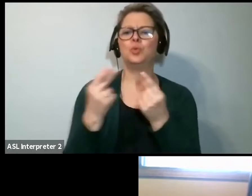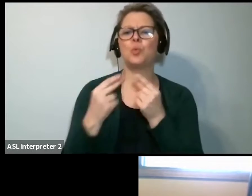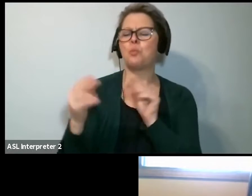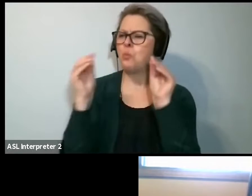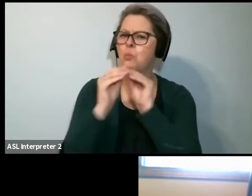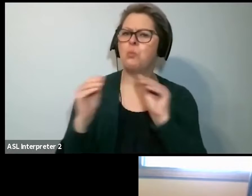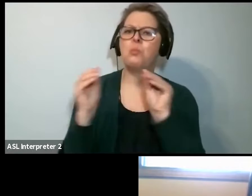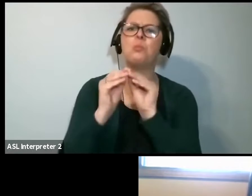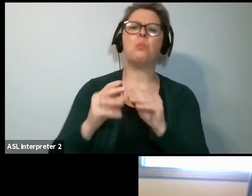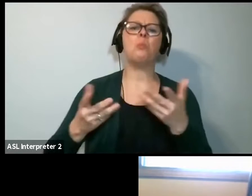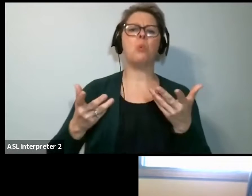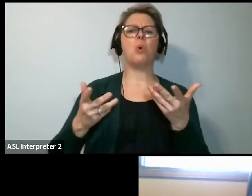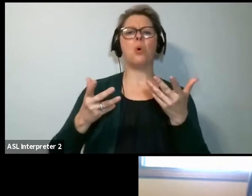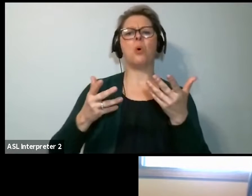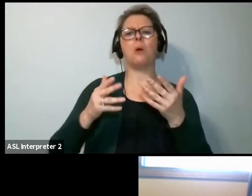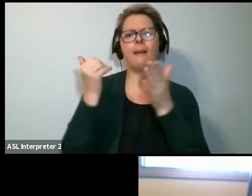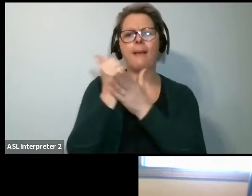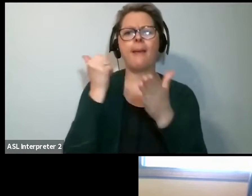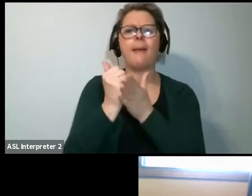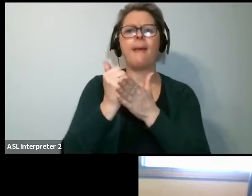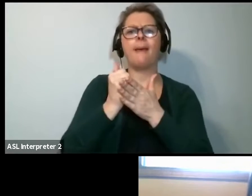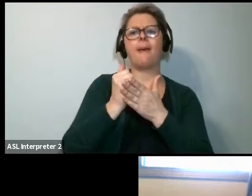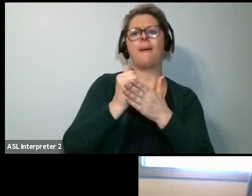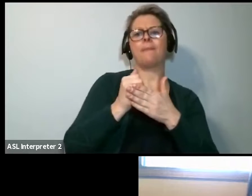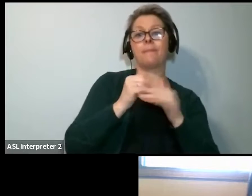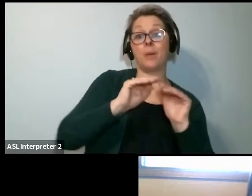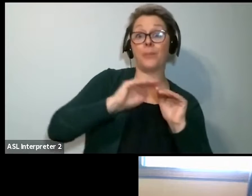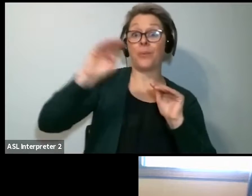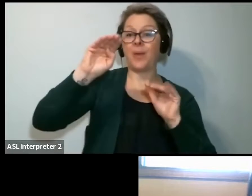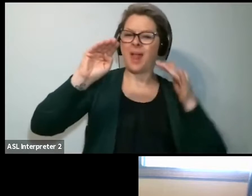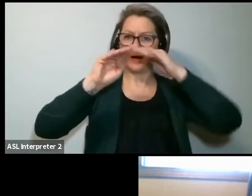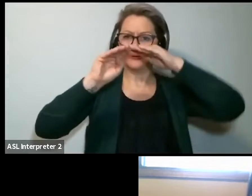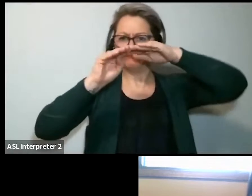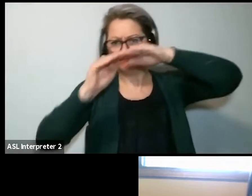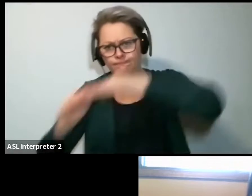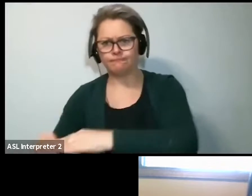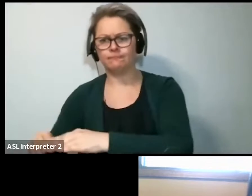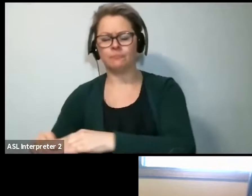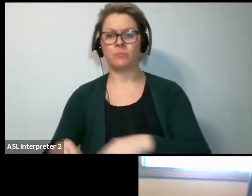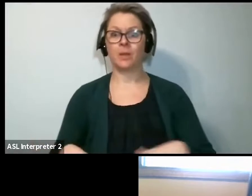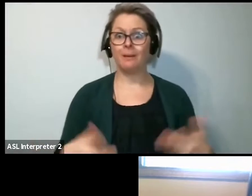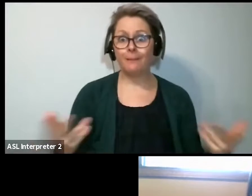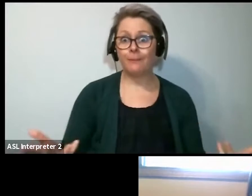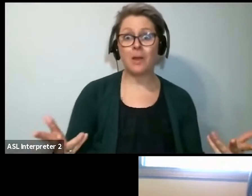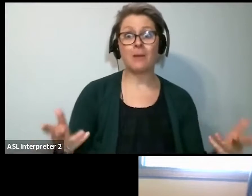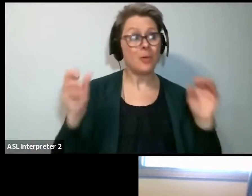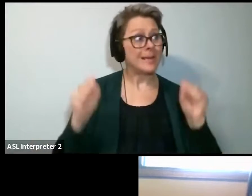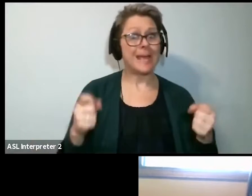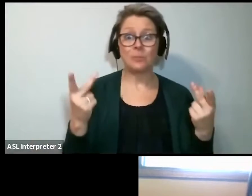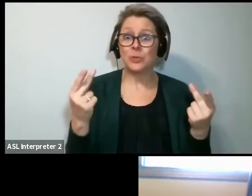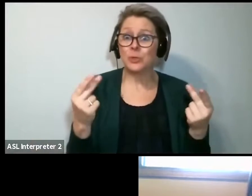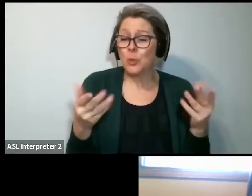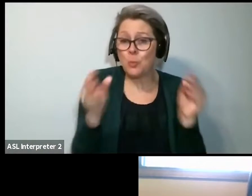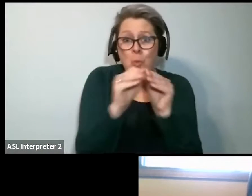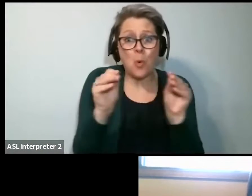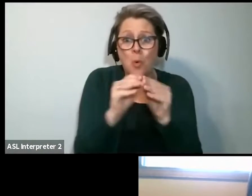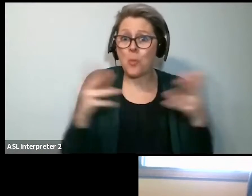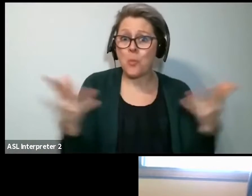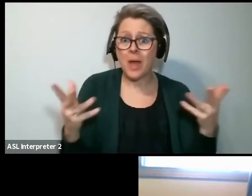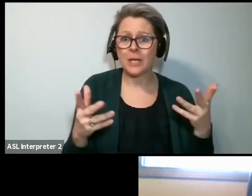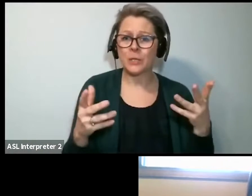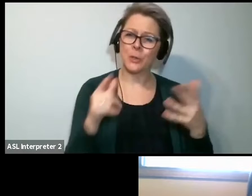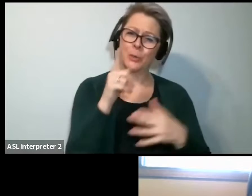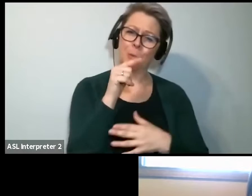to bend the curve of the pandemic, and I'm just like, what more can people possibly do? And which people